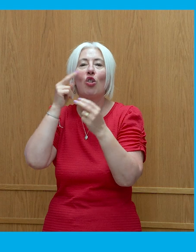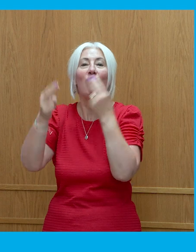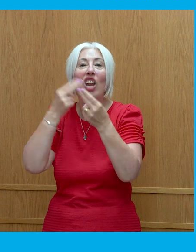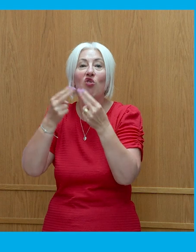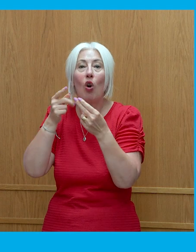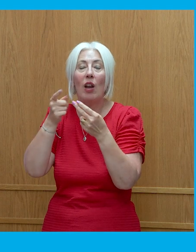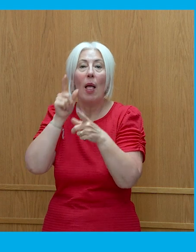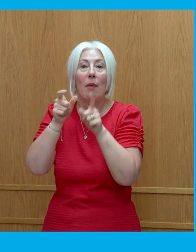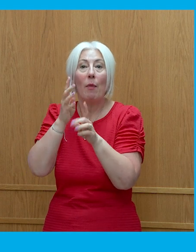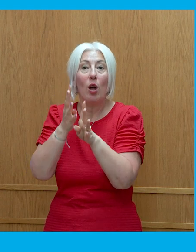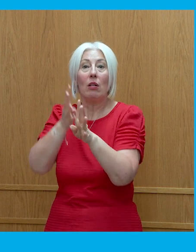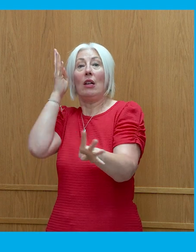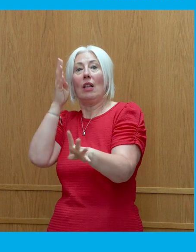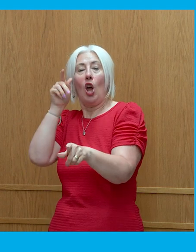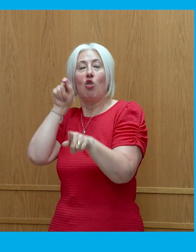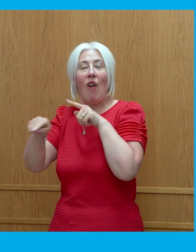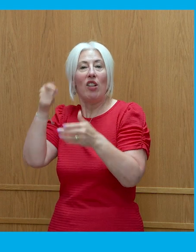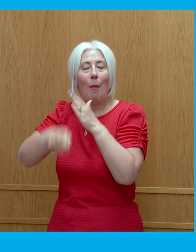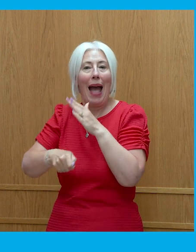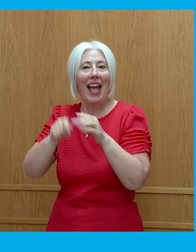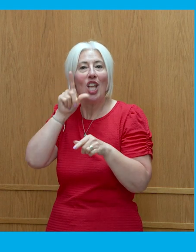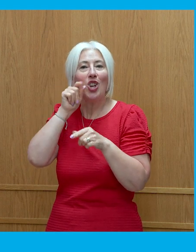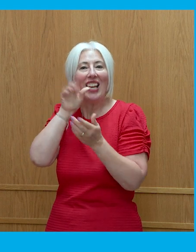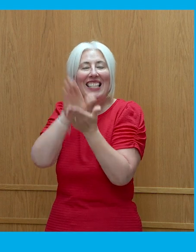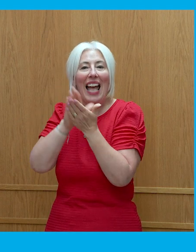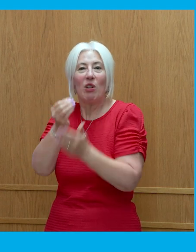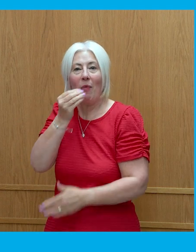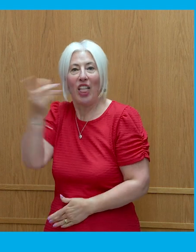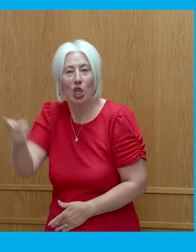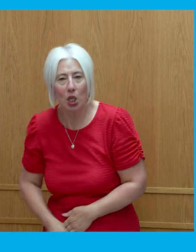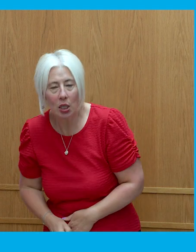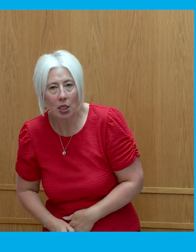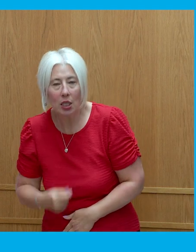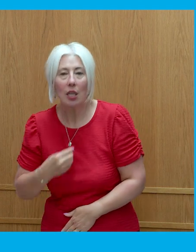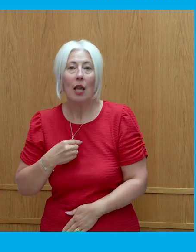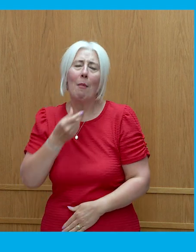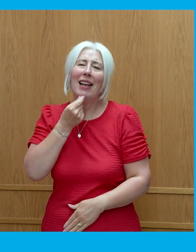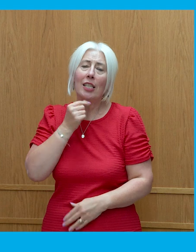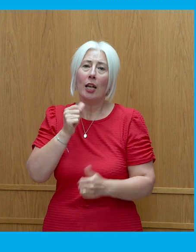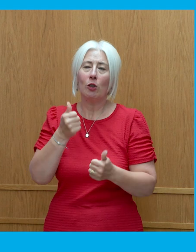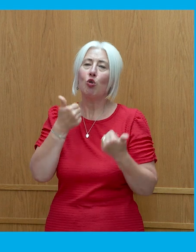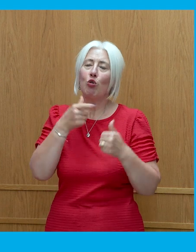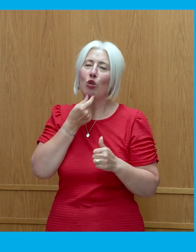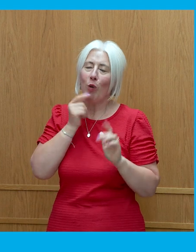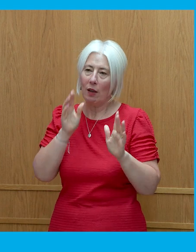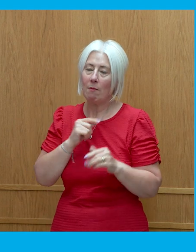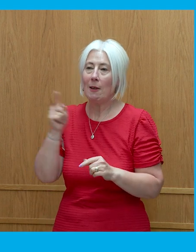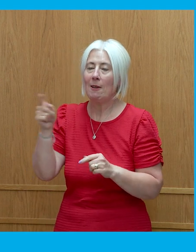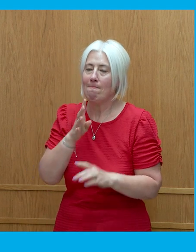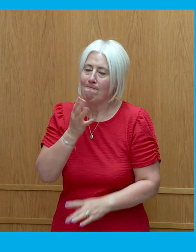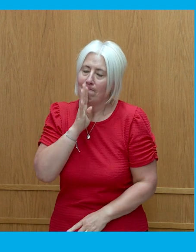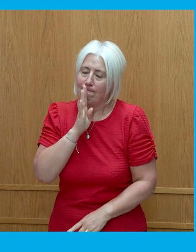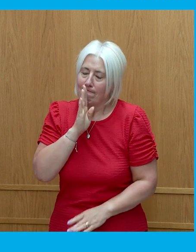their chicken sandwiches for lunch. So, and that, and my son, who is a good kid, kept quiet, but he was waiting in line for his